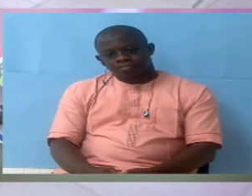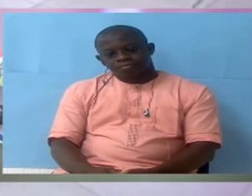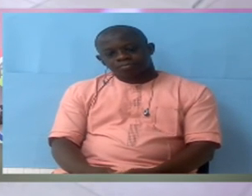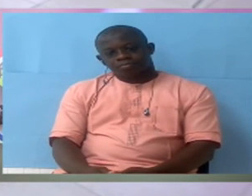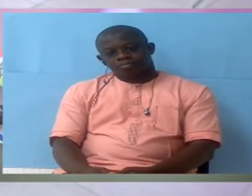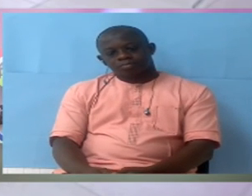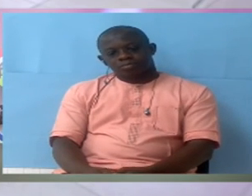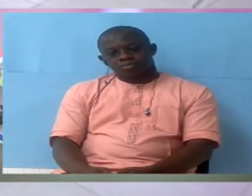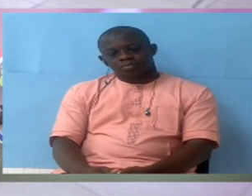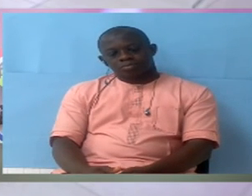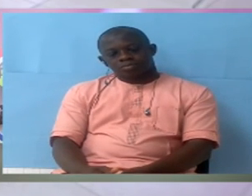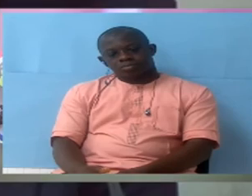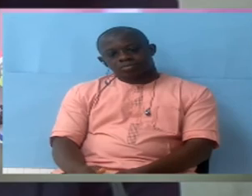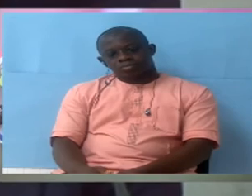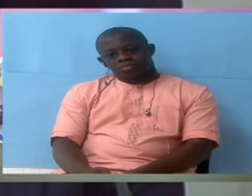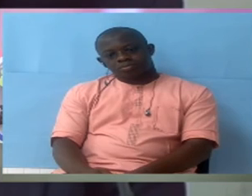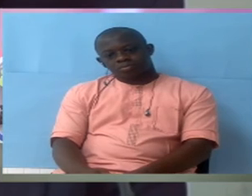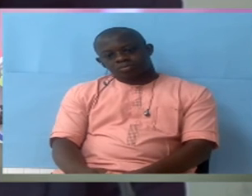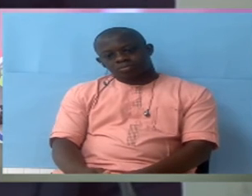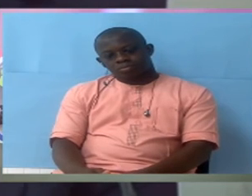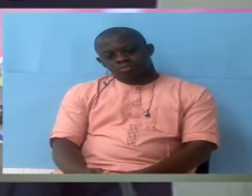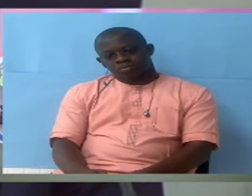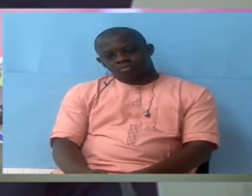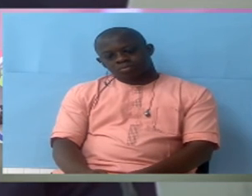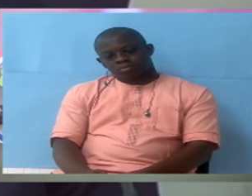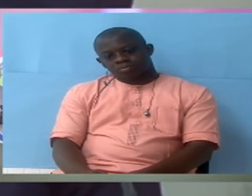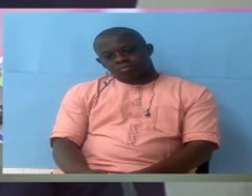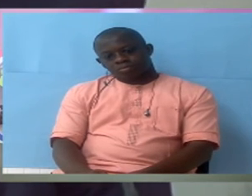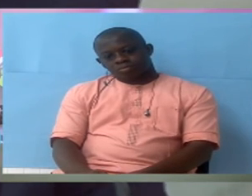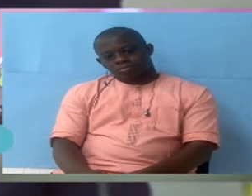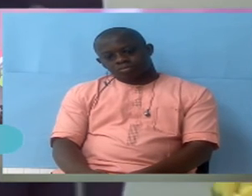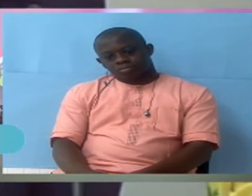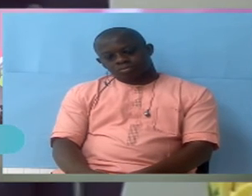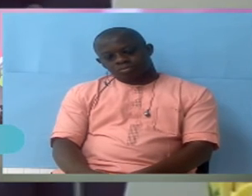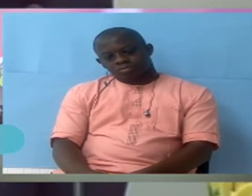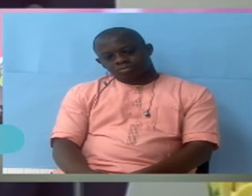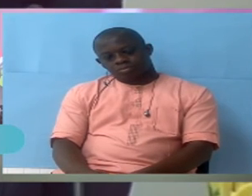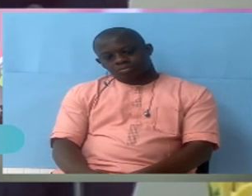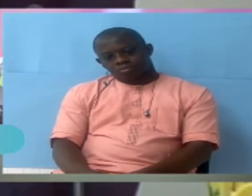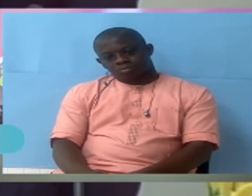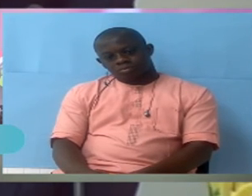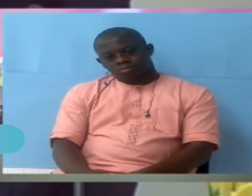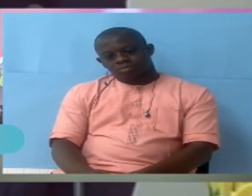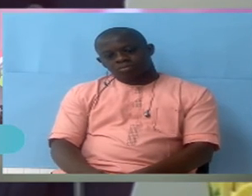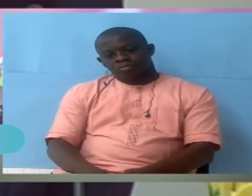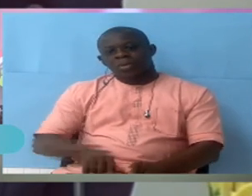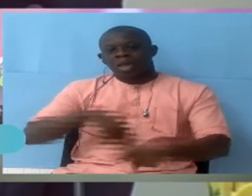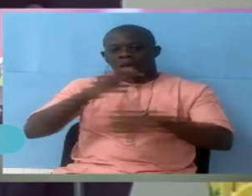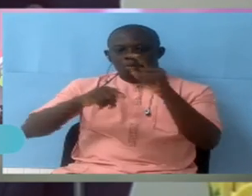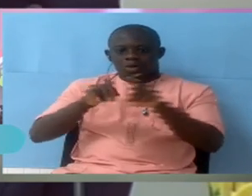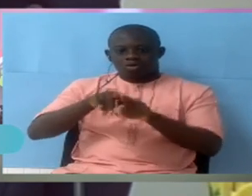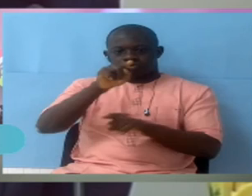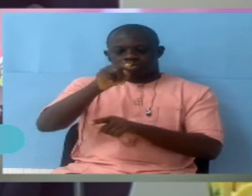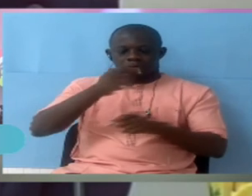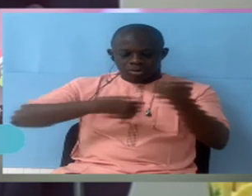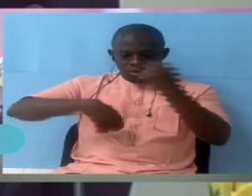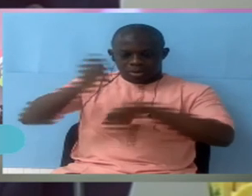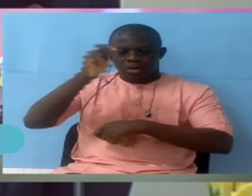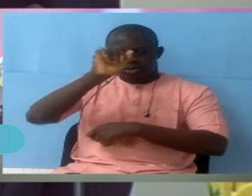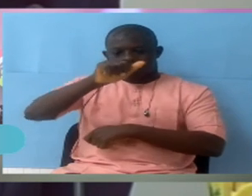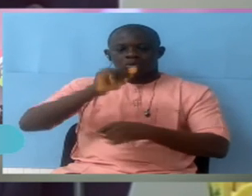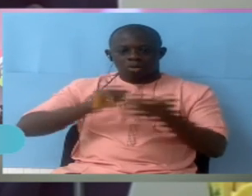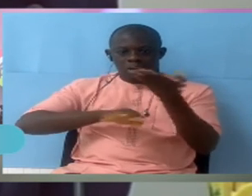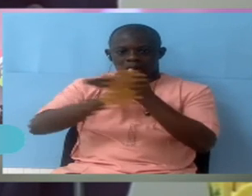li nek na lo xamne lu daw yaram la li la dal. Regarding the sale of your land to pay for